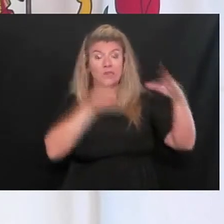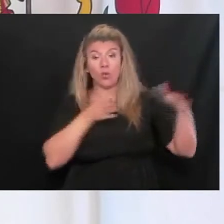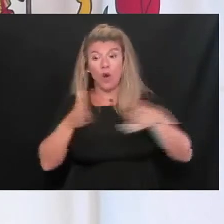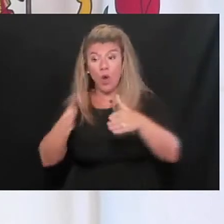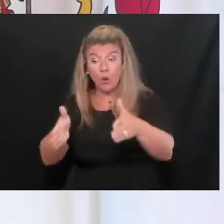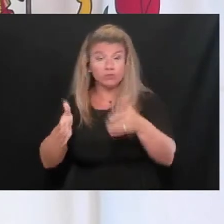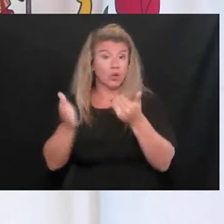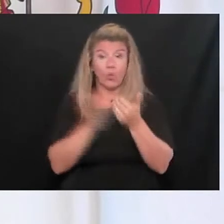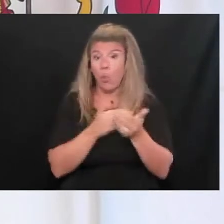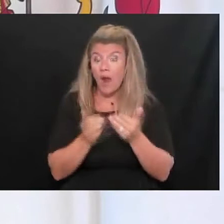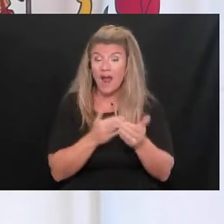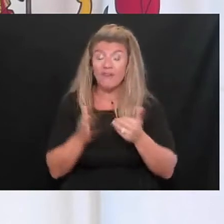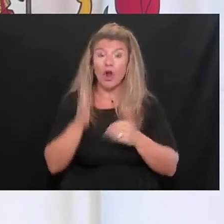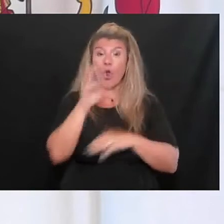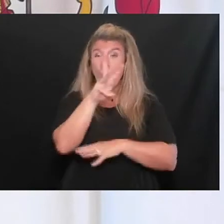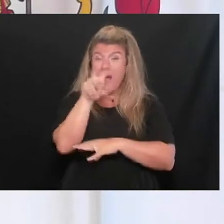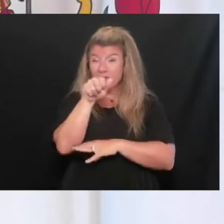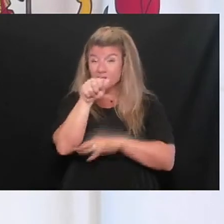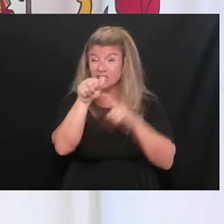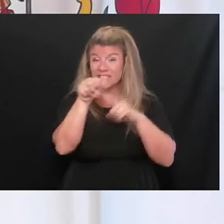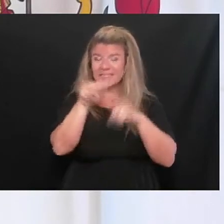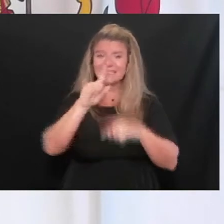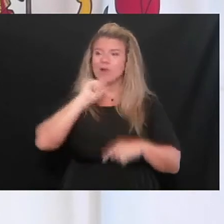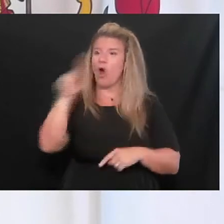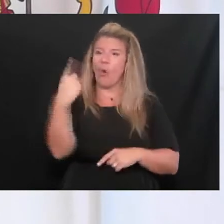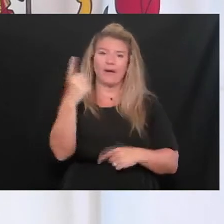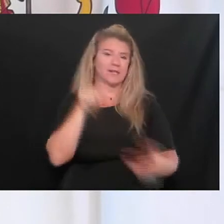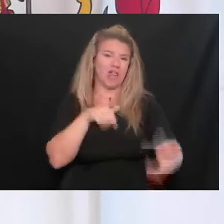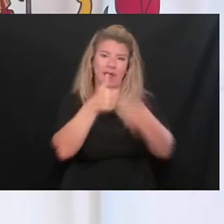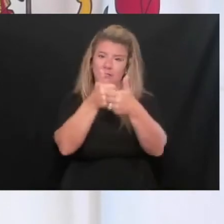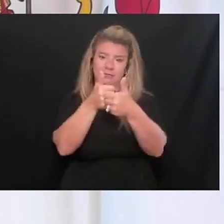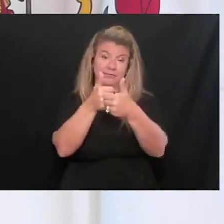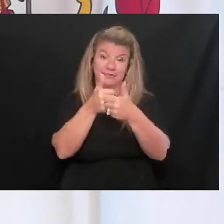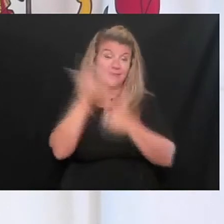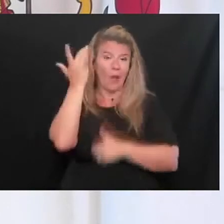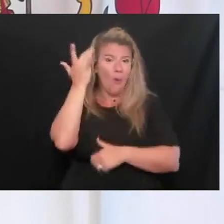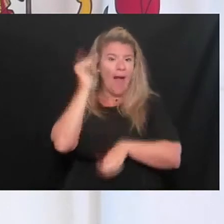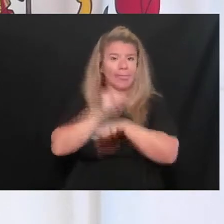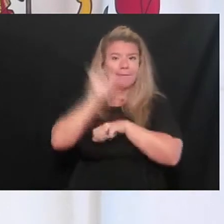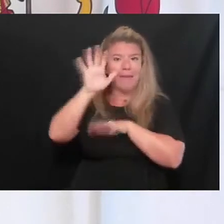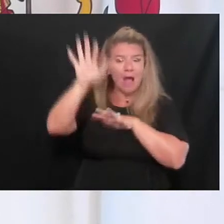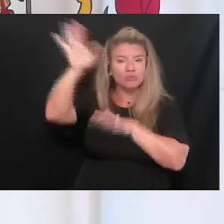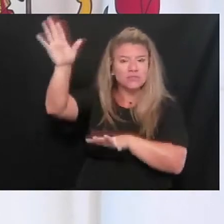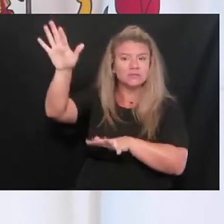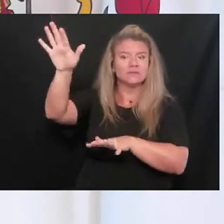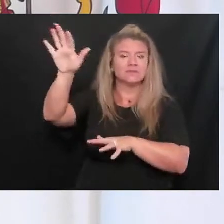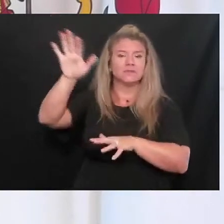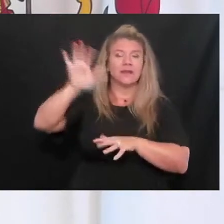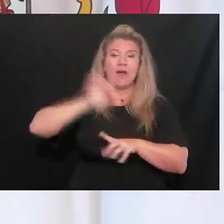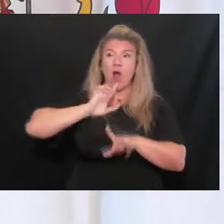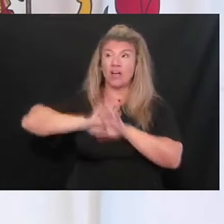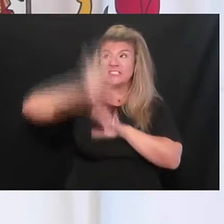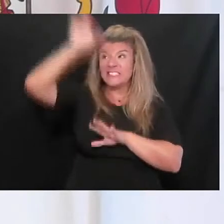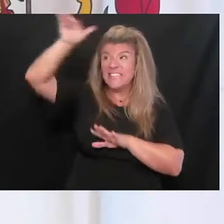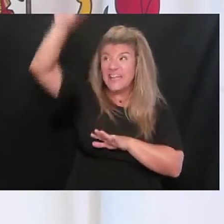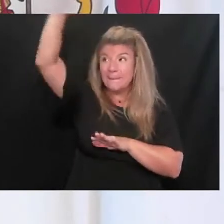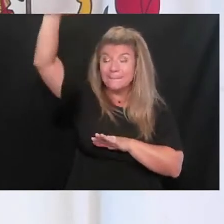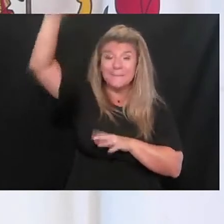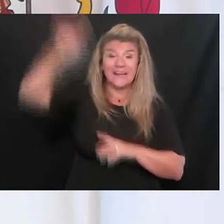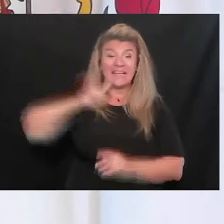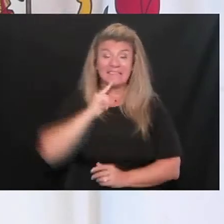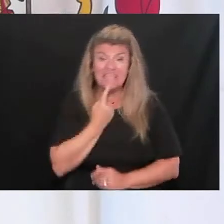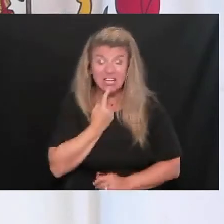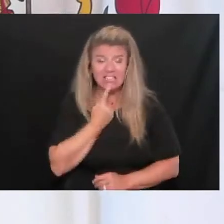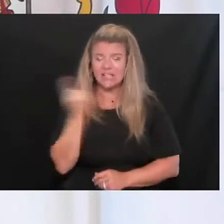be, West Virginia is always a challenge. I mean, our mountains and, are steep and severe, and it's